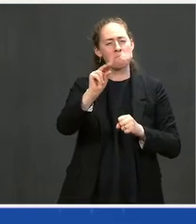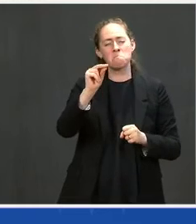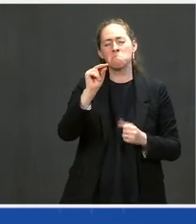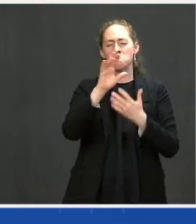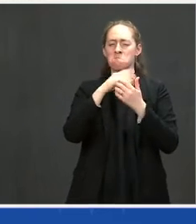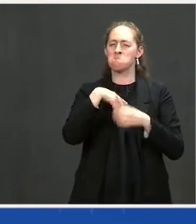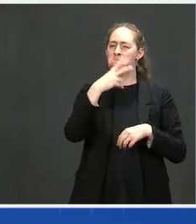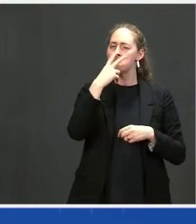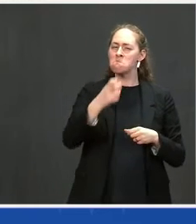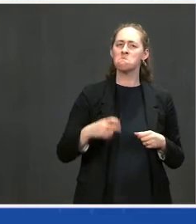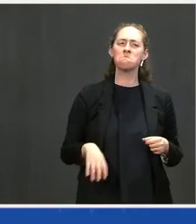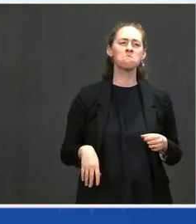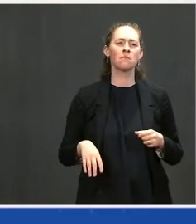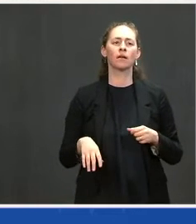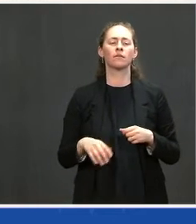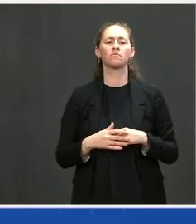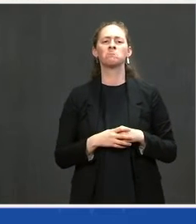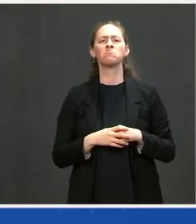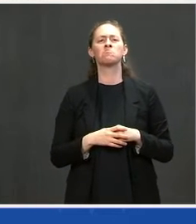Okay, Kristen.